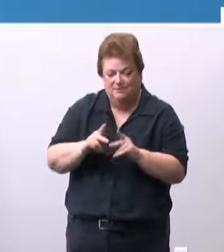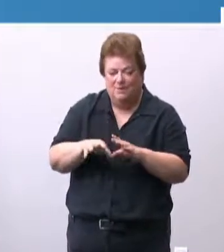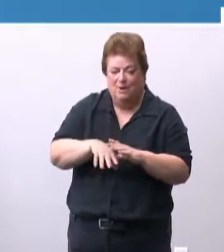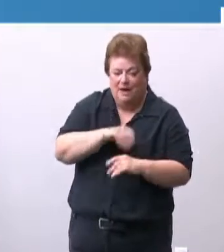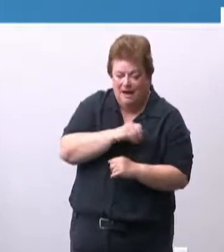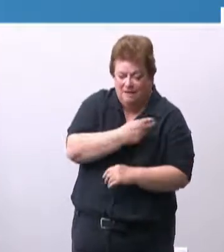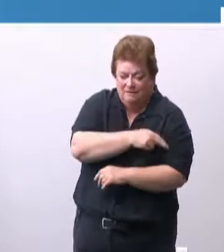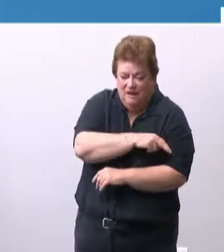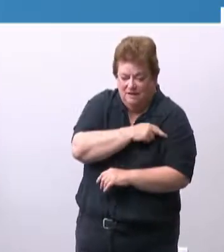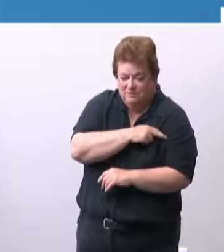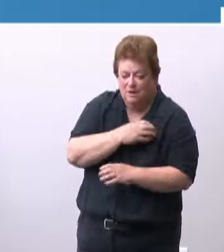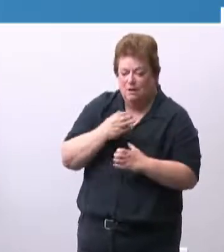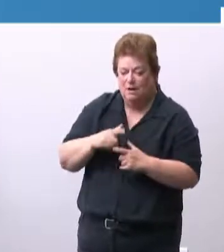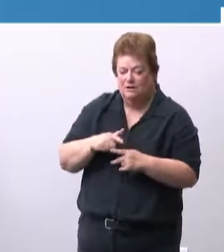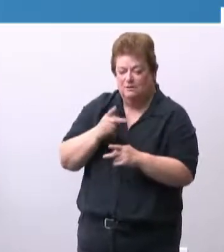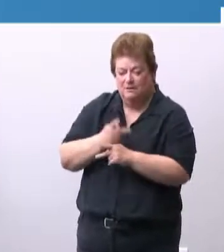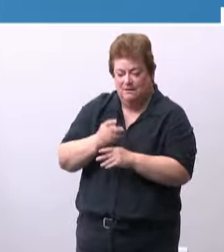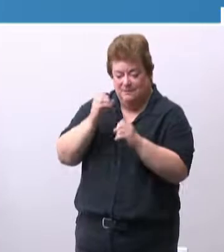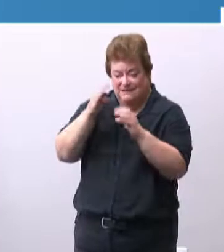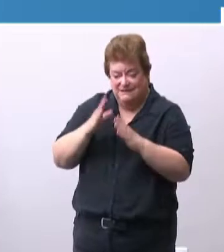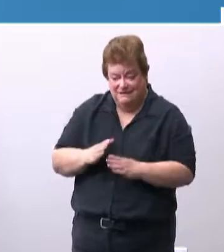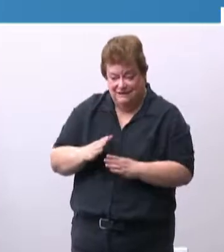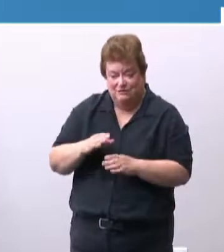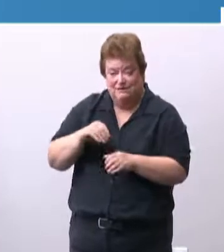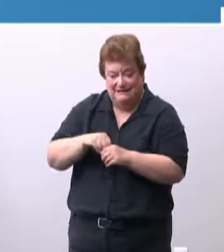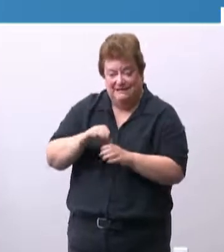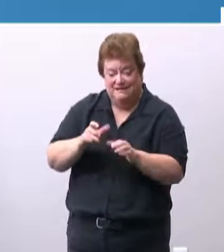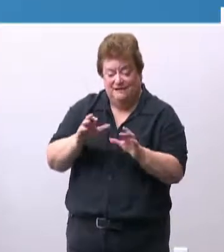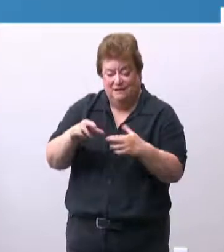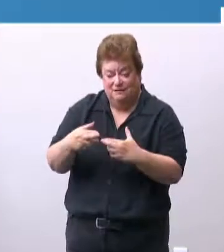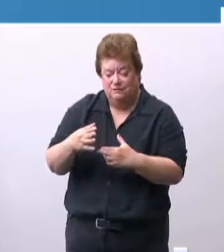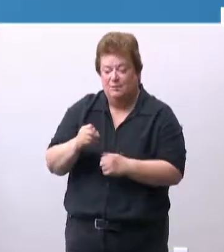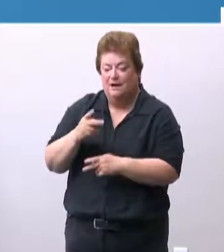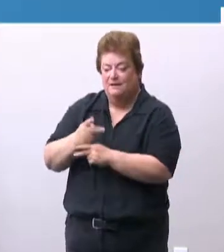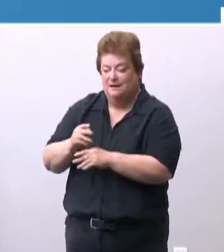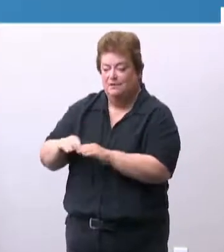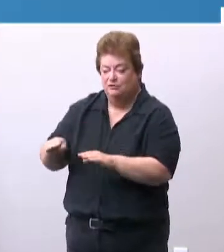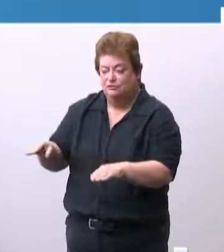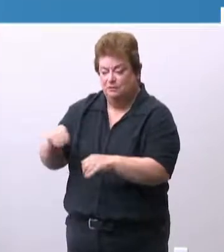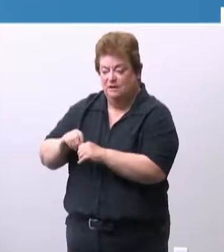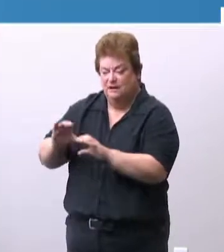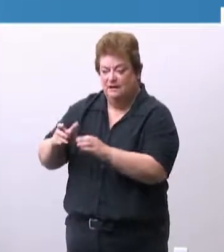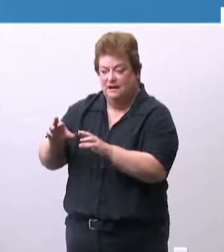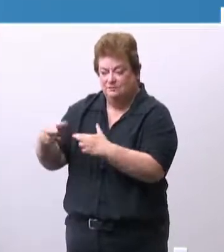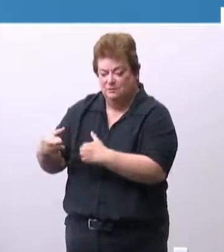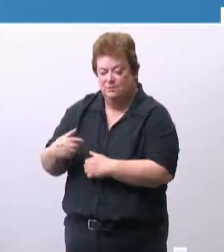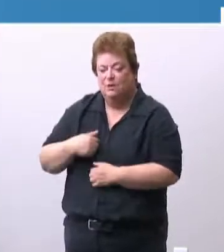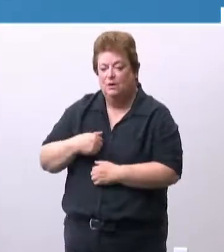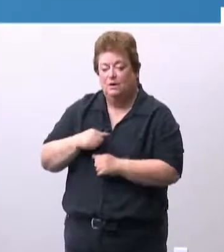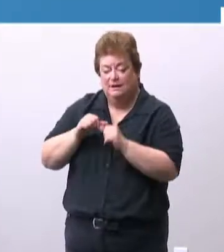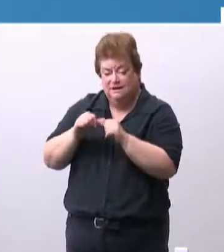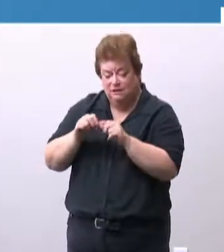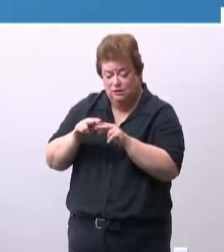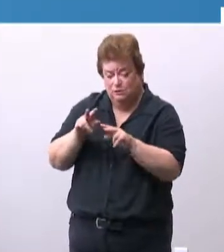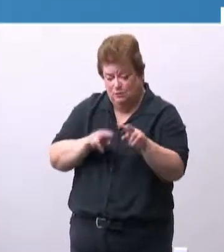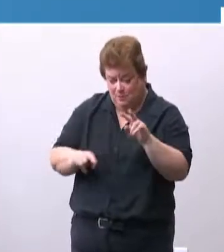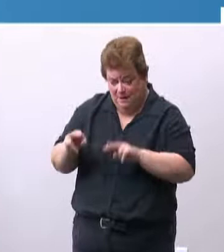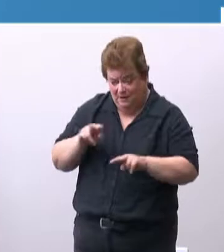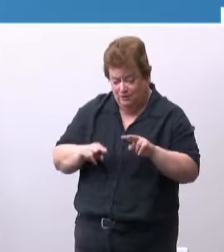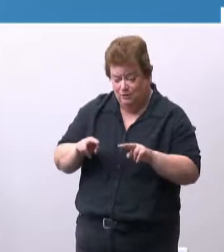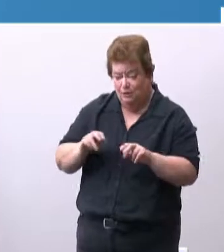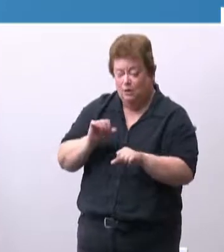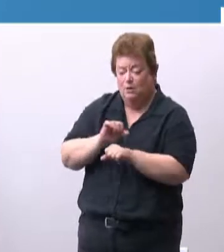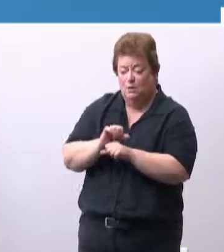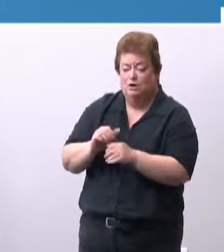We want to keep our teachers in front of our kids, and we want to keep our kids in our classrooms. So we're going to continue to monitor, and we're going to work closely